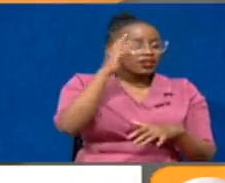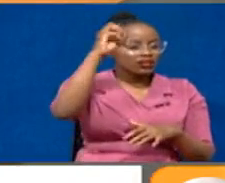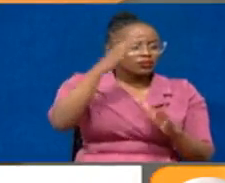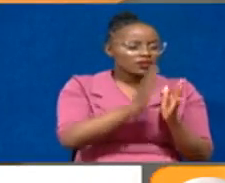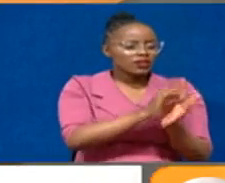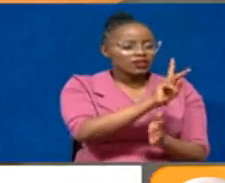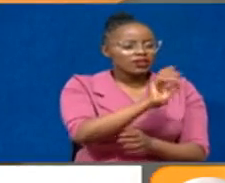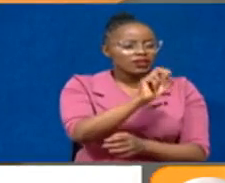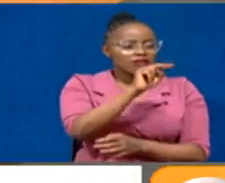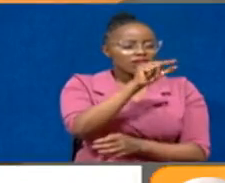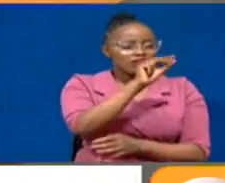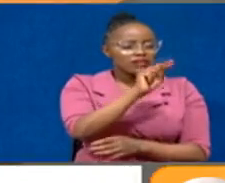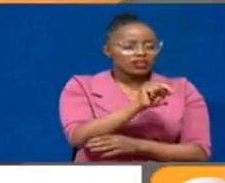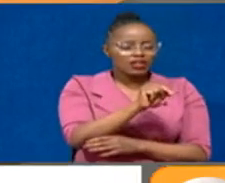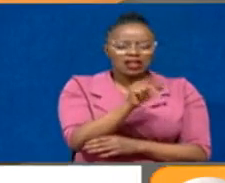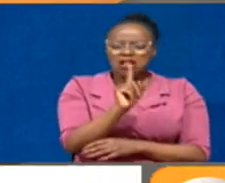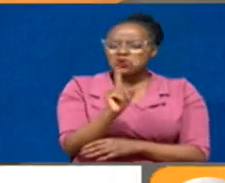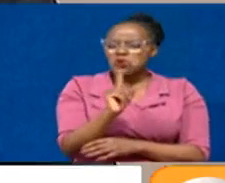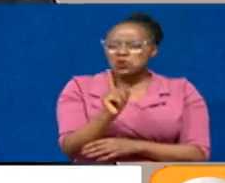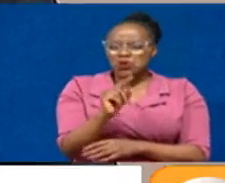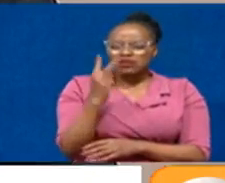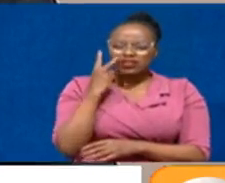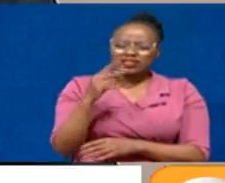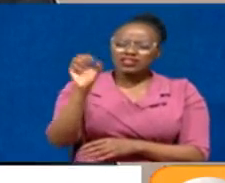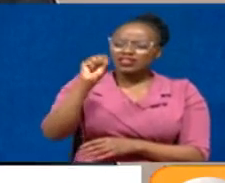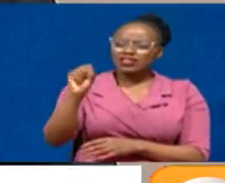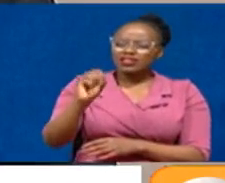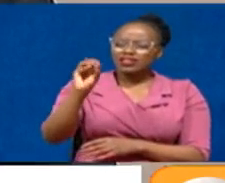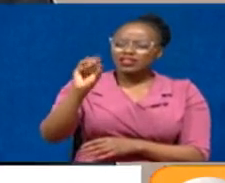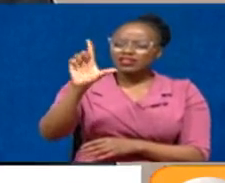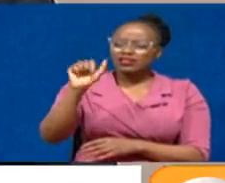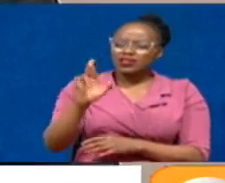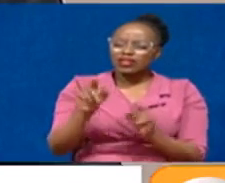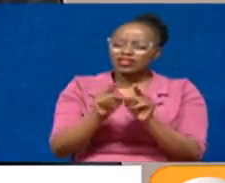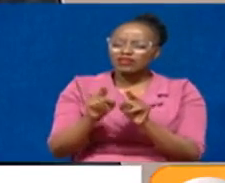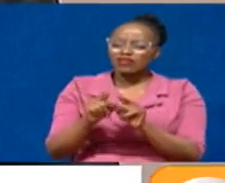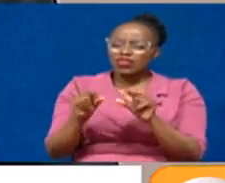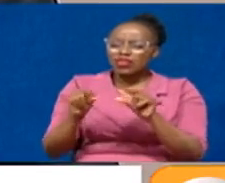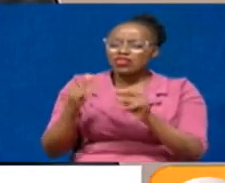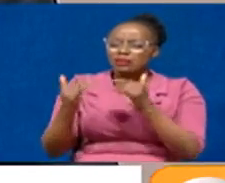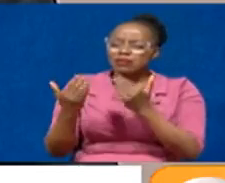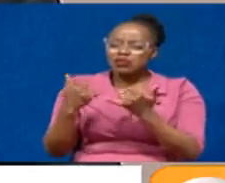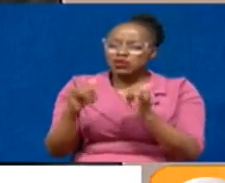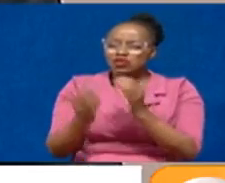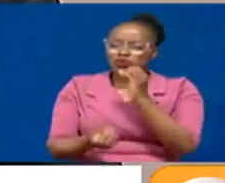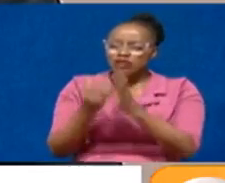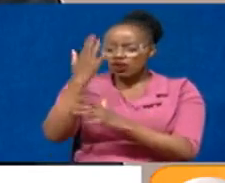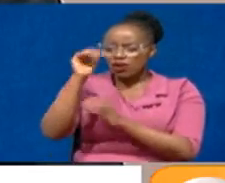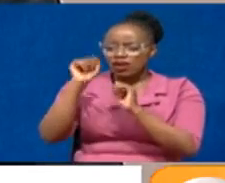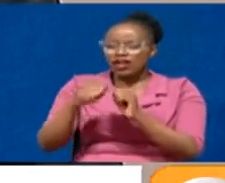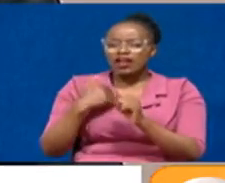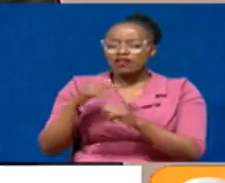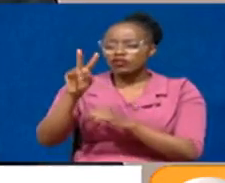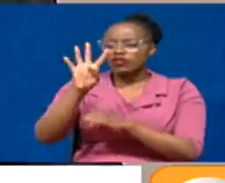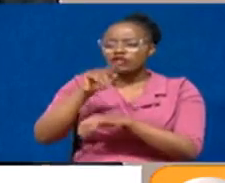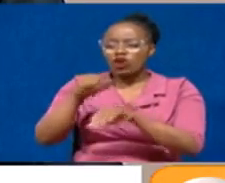and KenGen? It will not, because if you see solar, unless the batteries, they are trying to develop batteries so that it can run 24